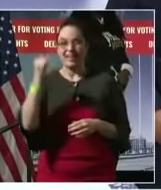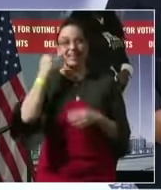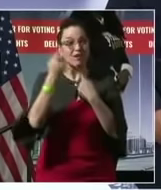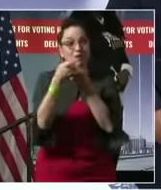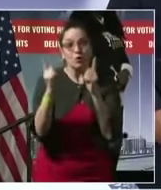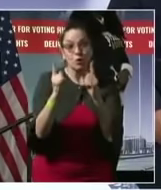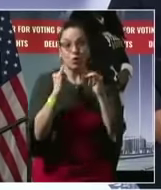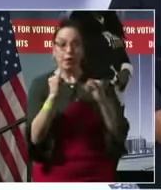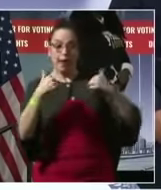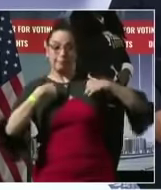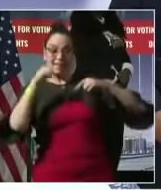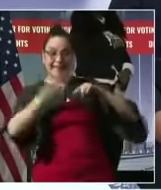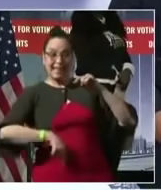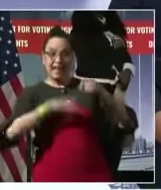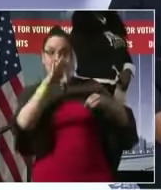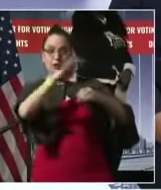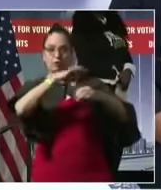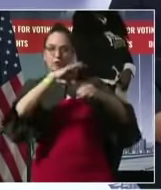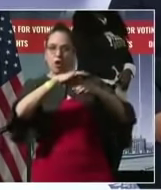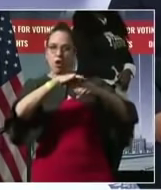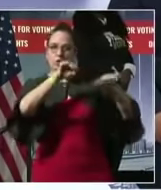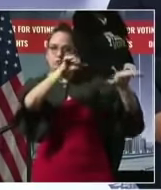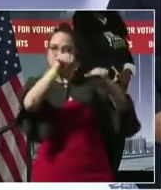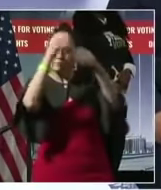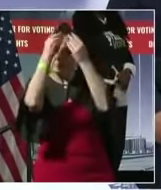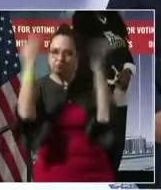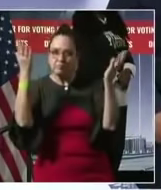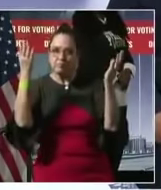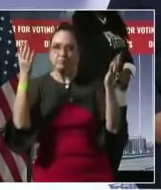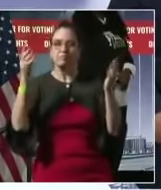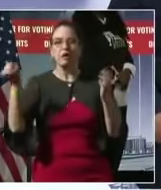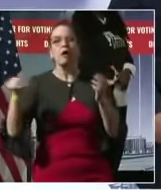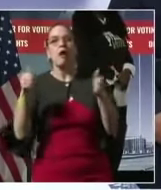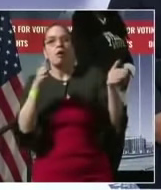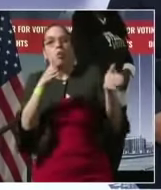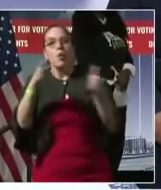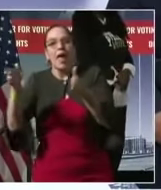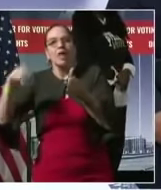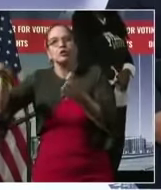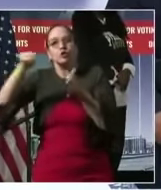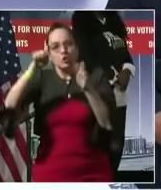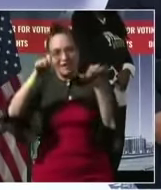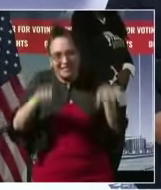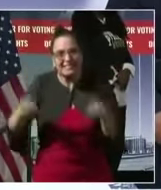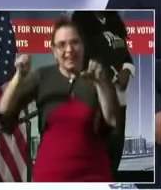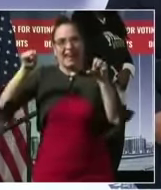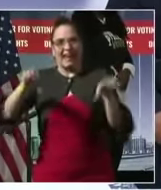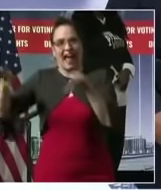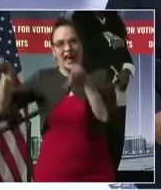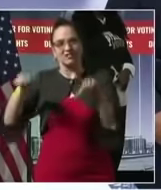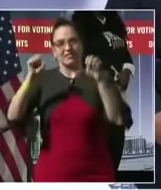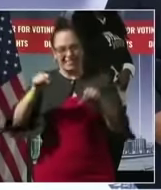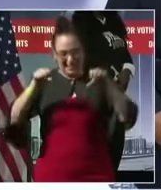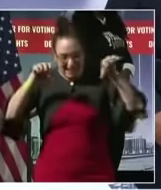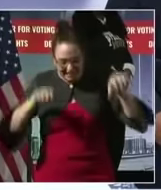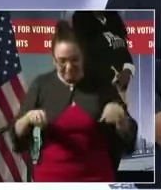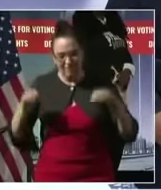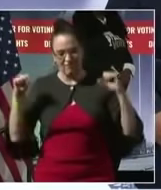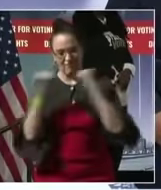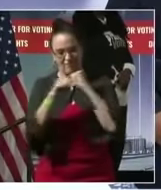vote, just let me tell you about some other ways you can fight for the future right to